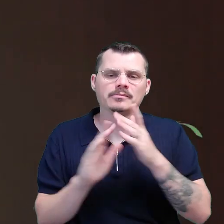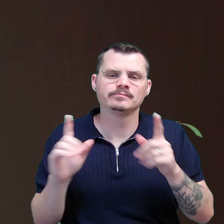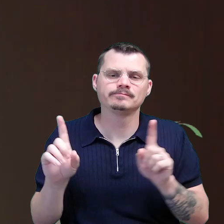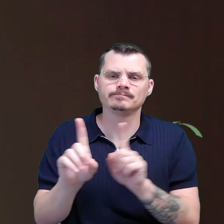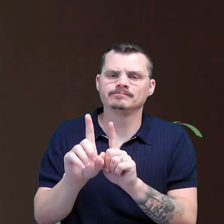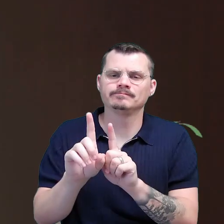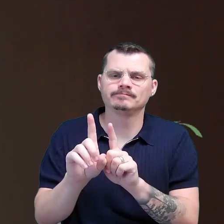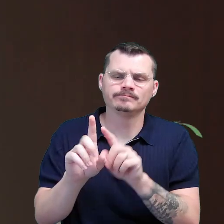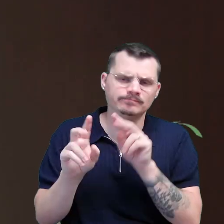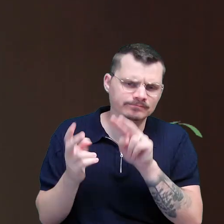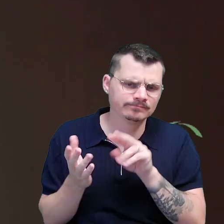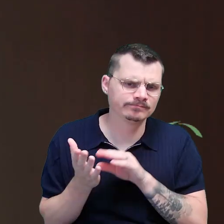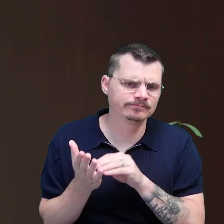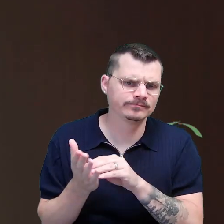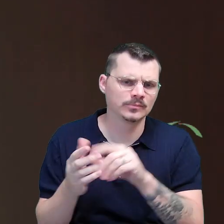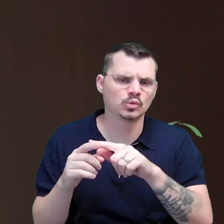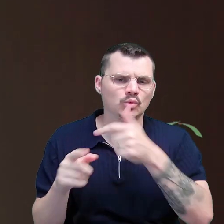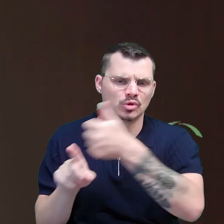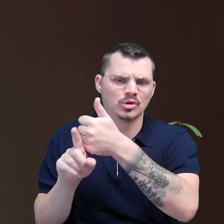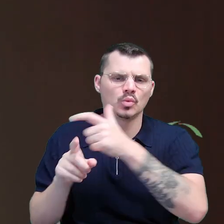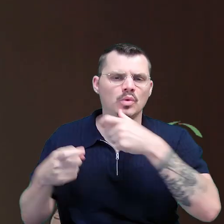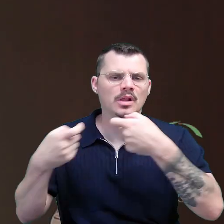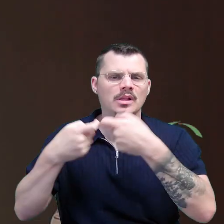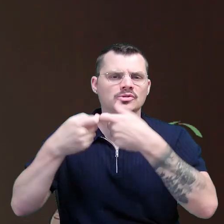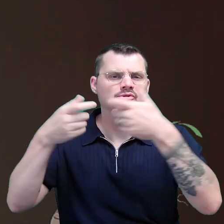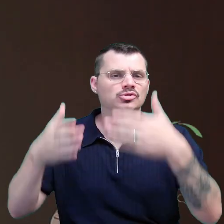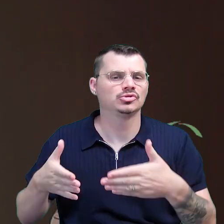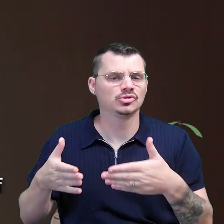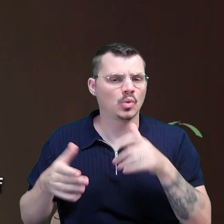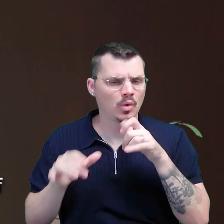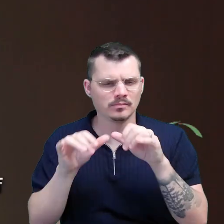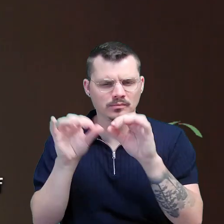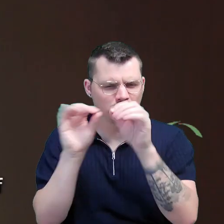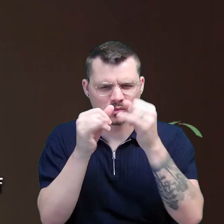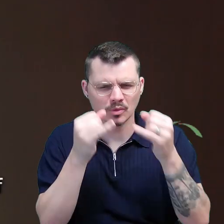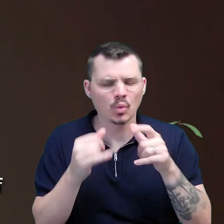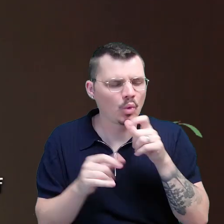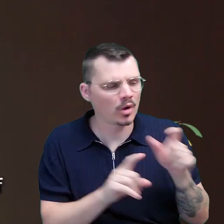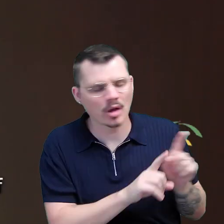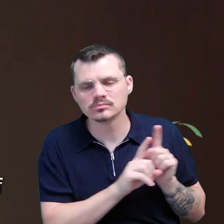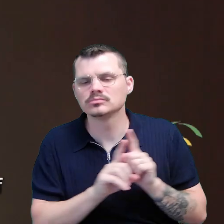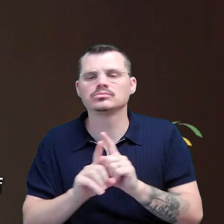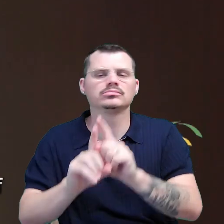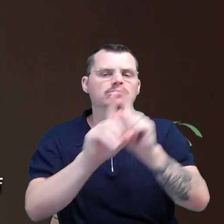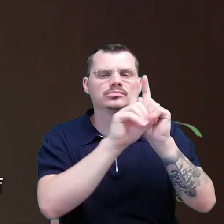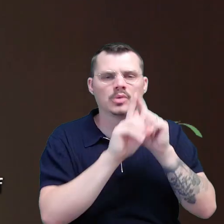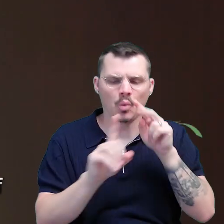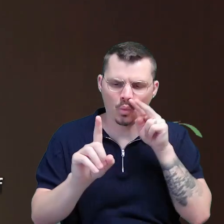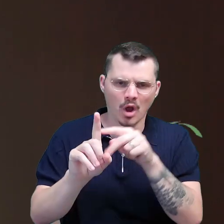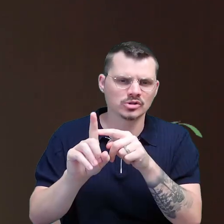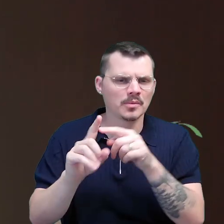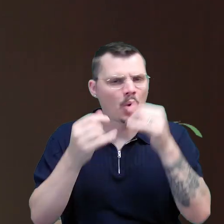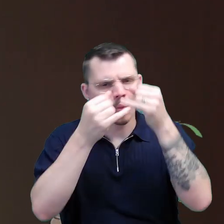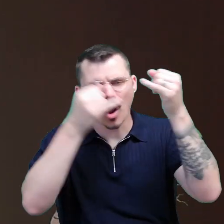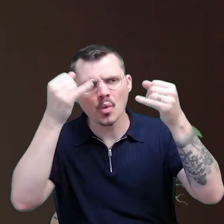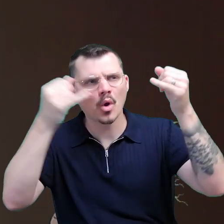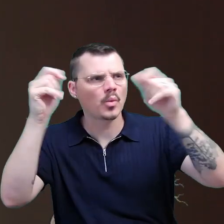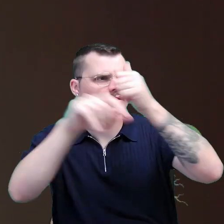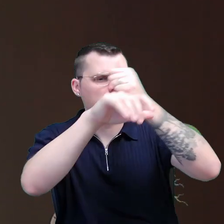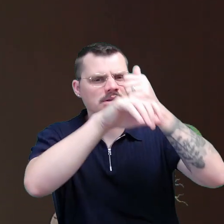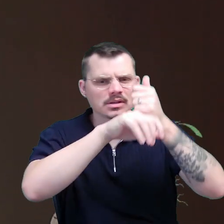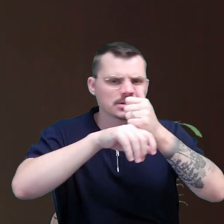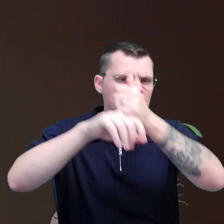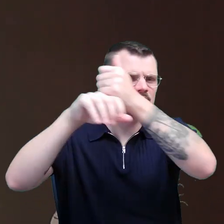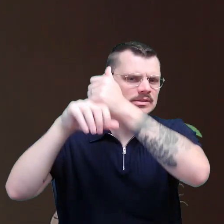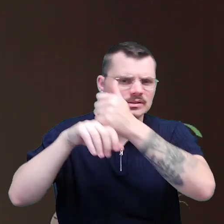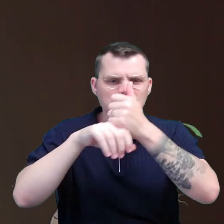apprentice to an electrician who took him everywhere and watched him wire stuff, and